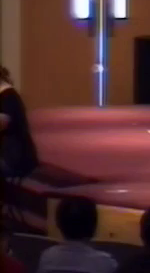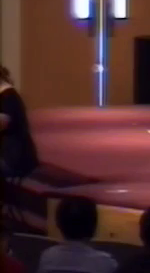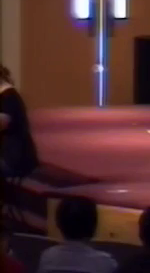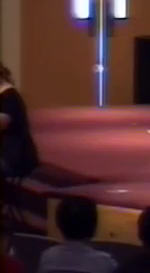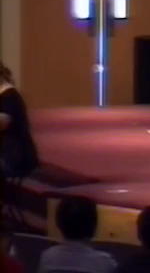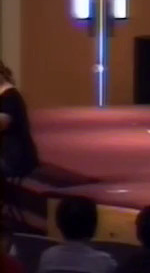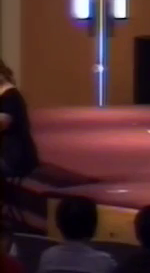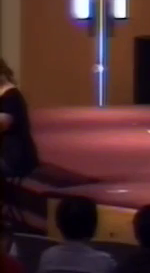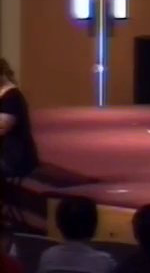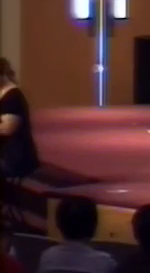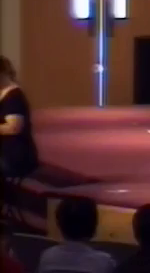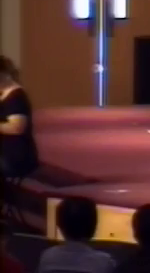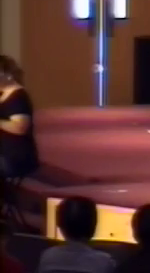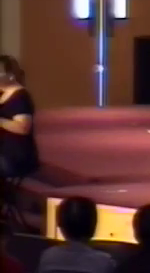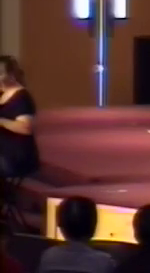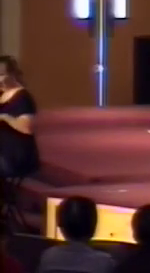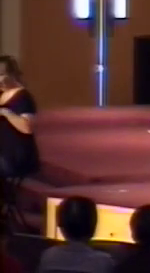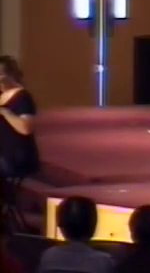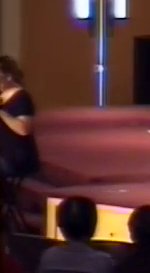walking off the stage. Men, go.